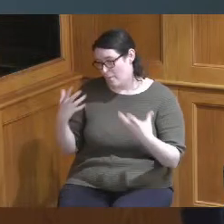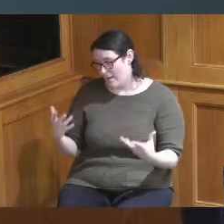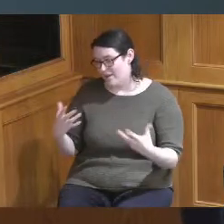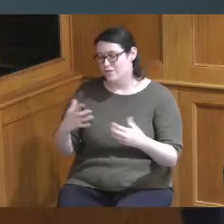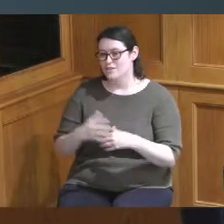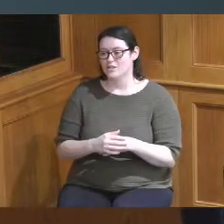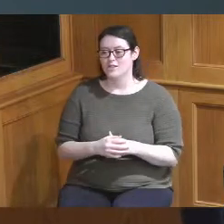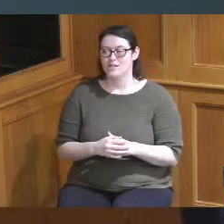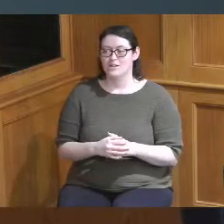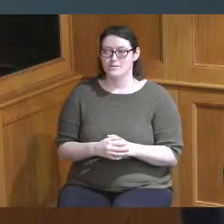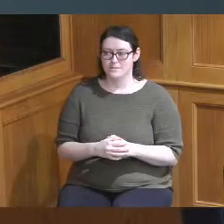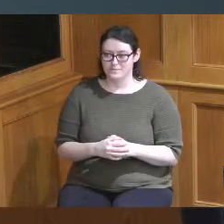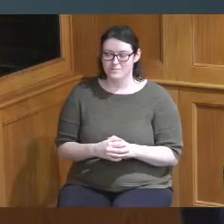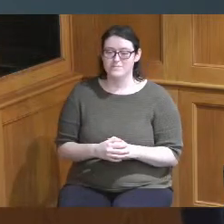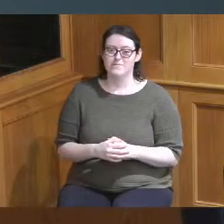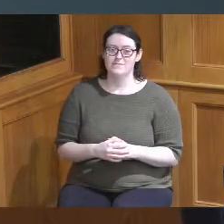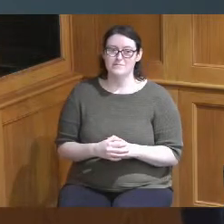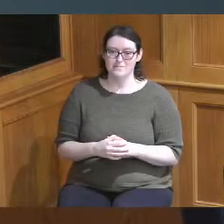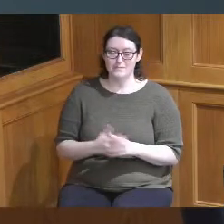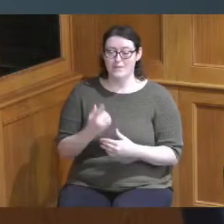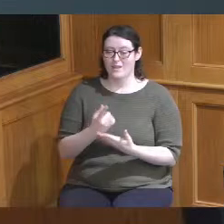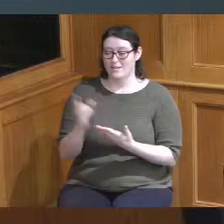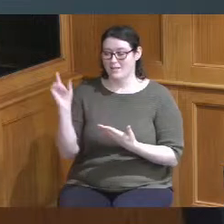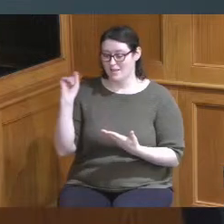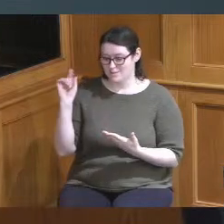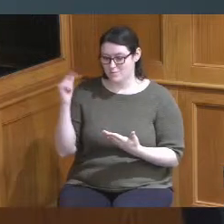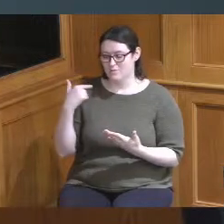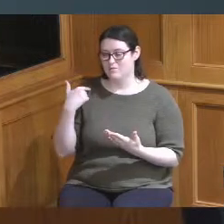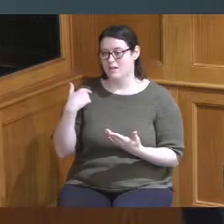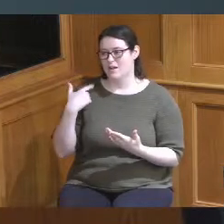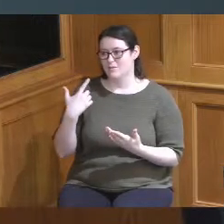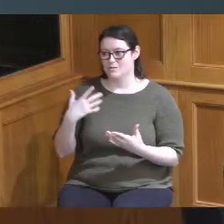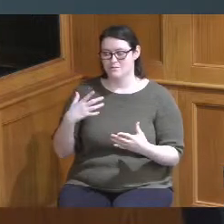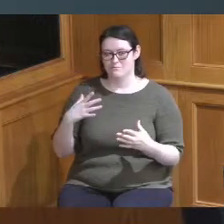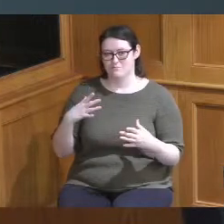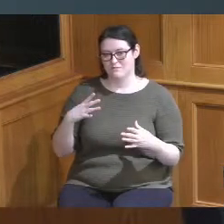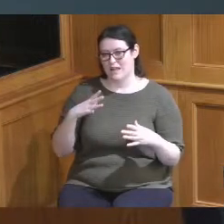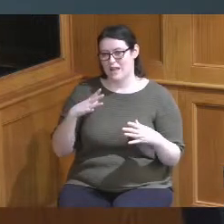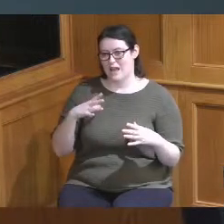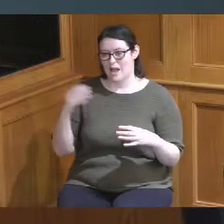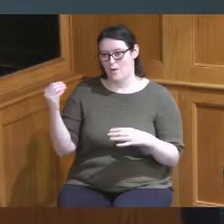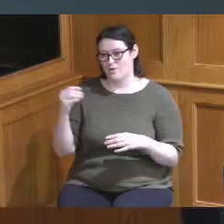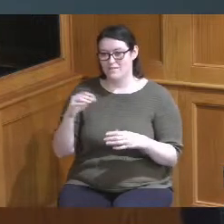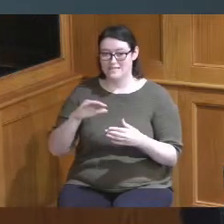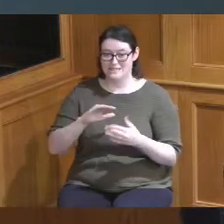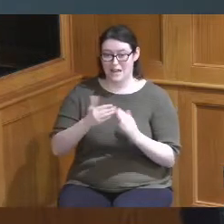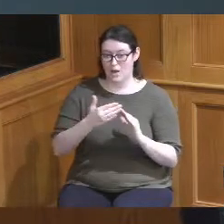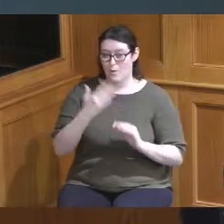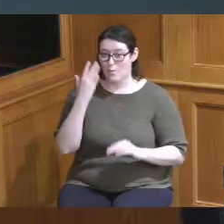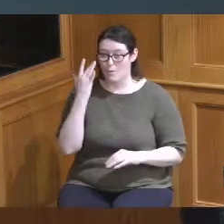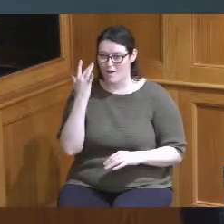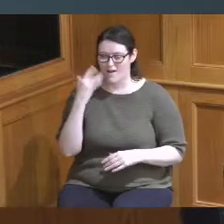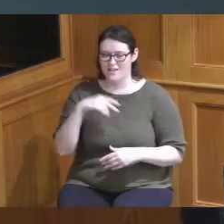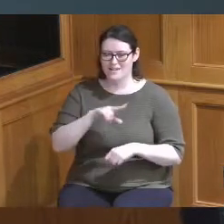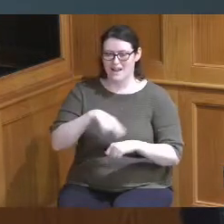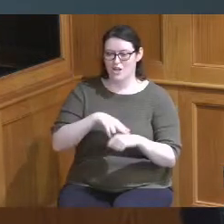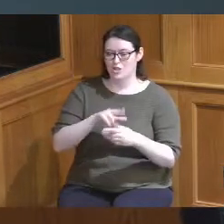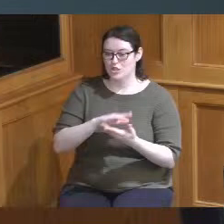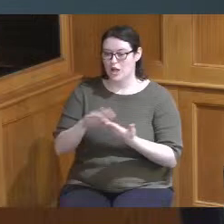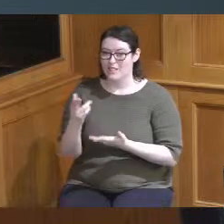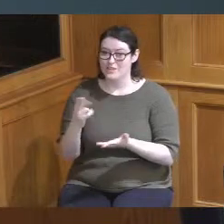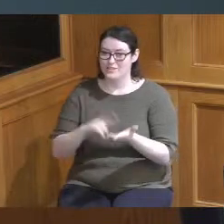much. Last week, I was out of town for National Collegiate Signing Day.